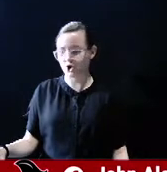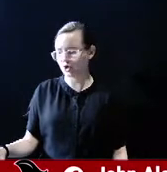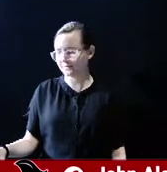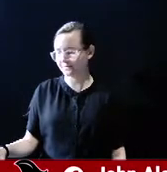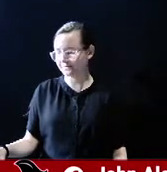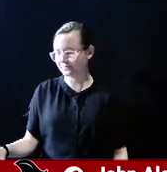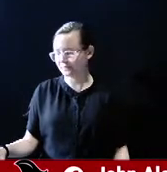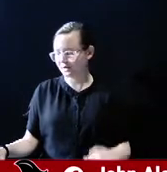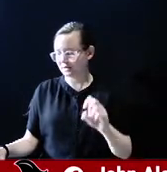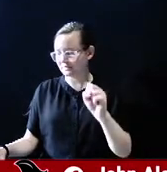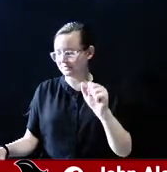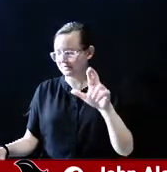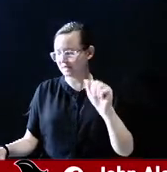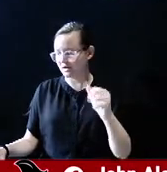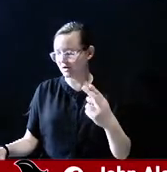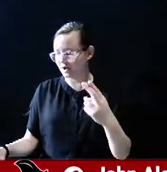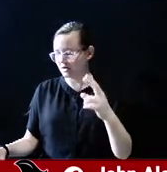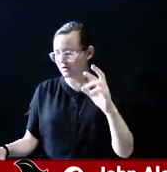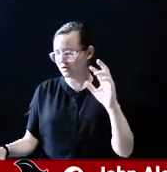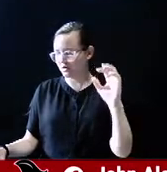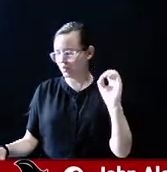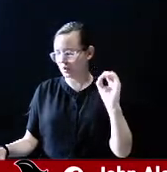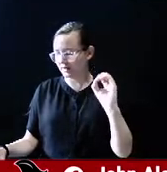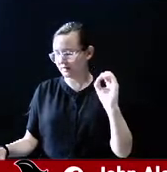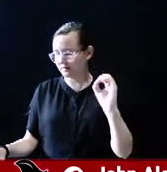Sarah Lynn Organ.